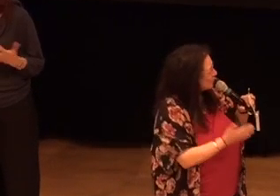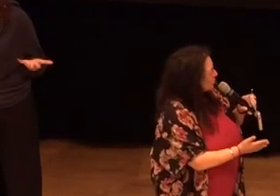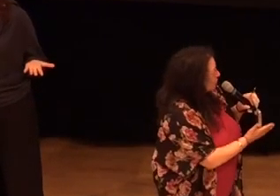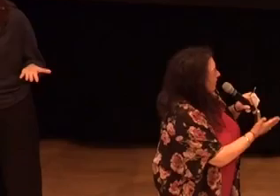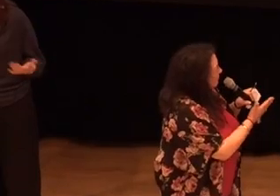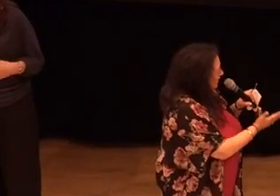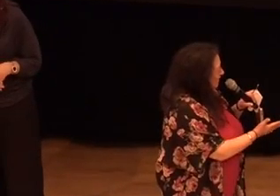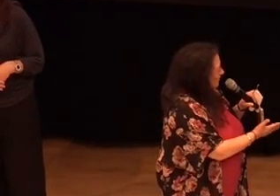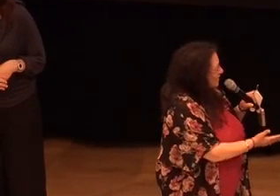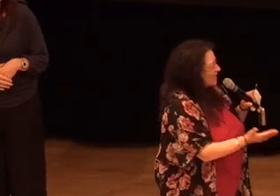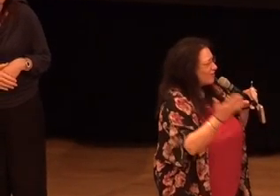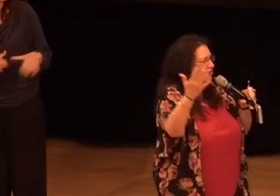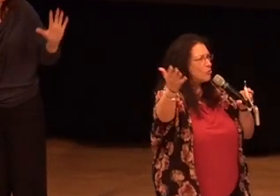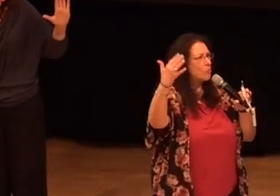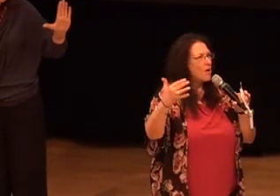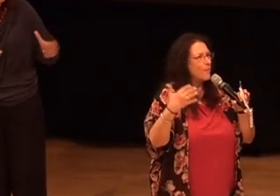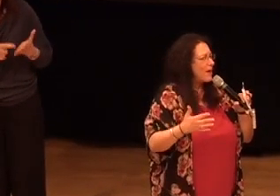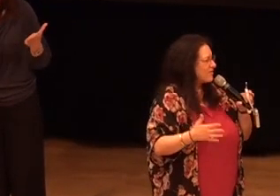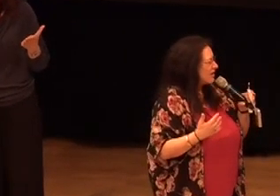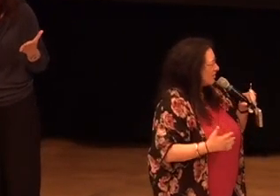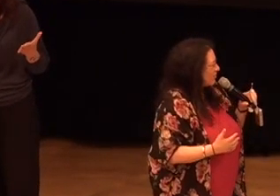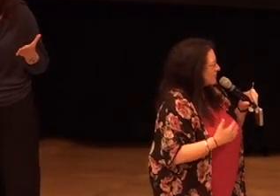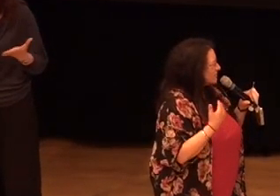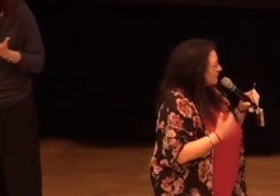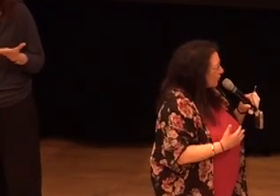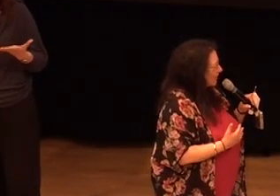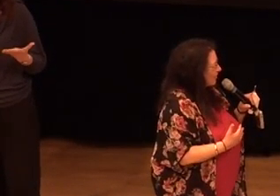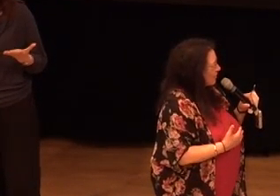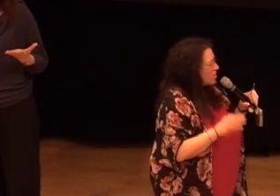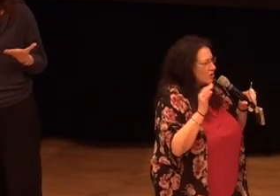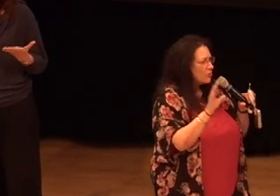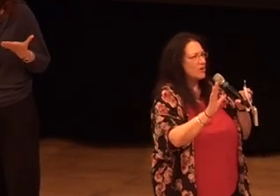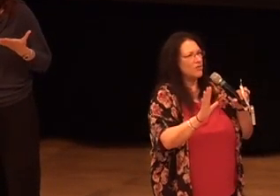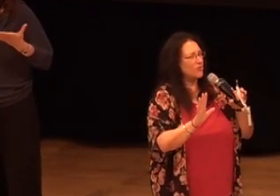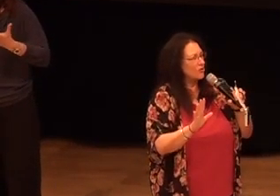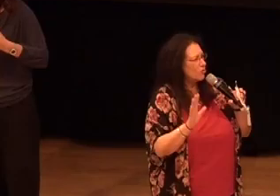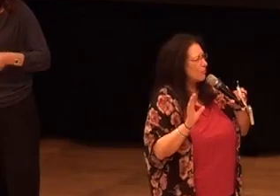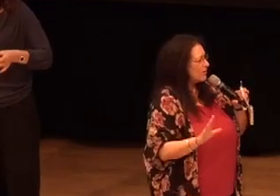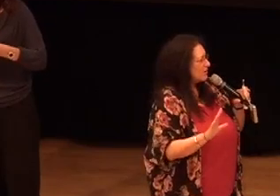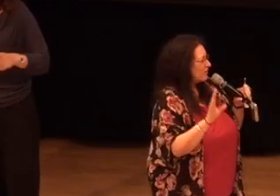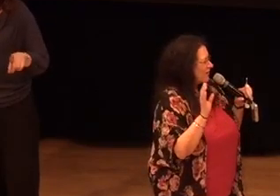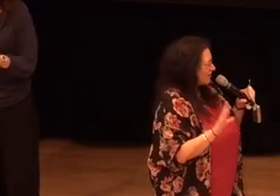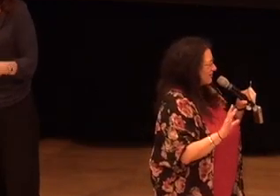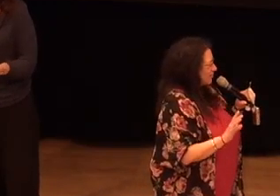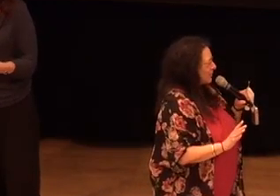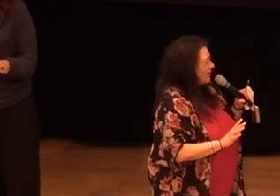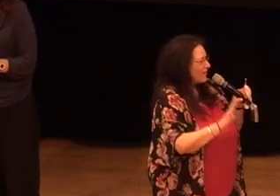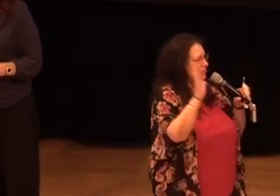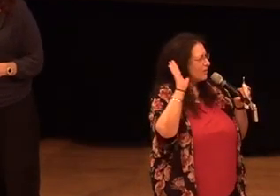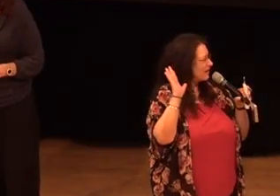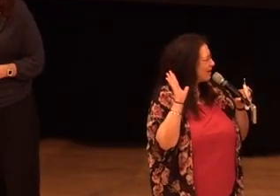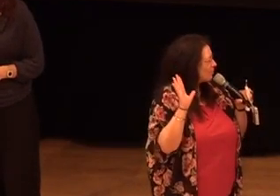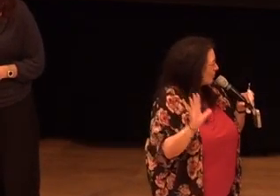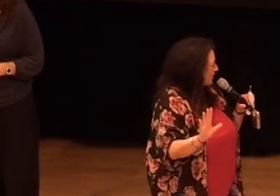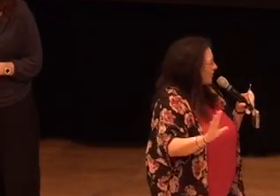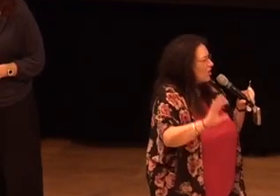to, what you have done is you brought back that narrative as a filmmaker. You didn't insert your opinion as a non-disabled ally.